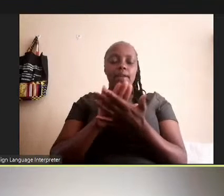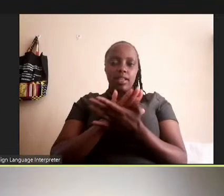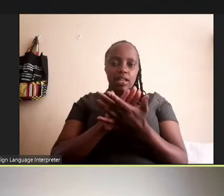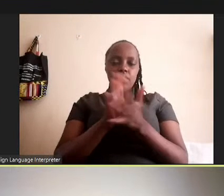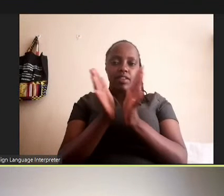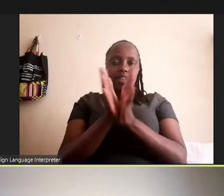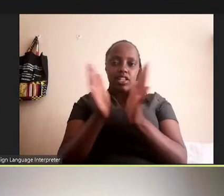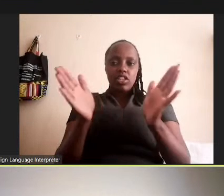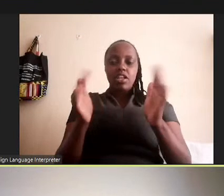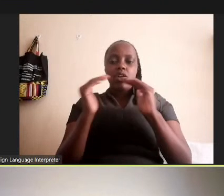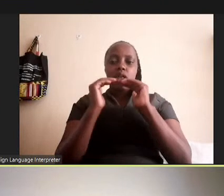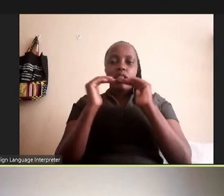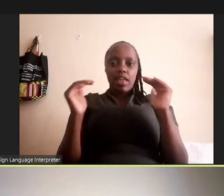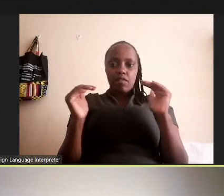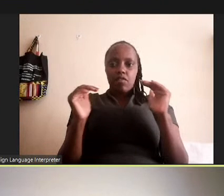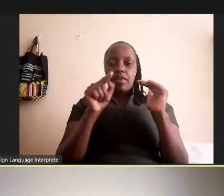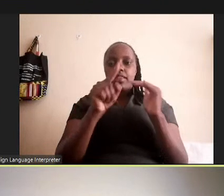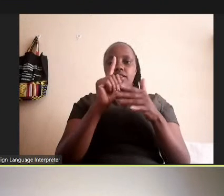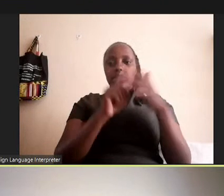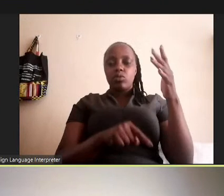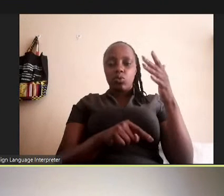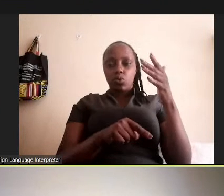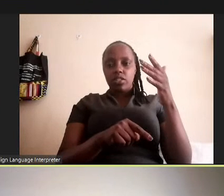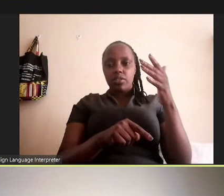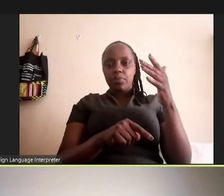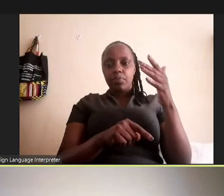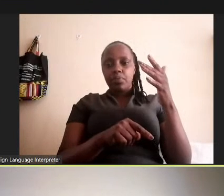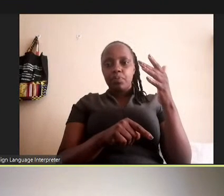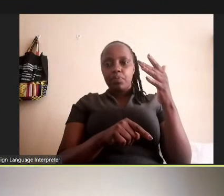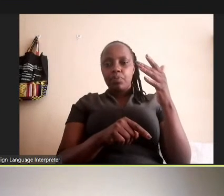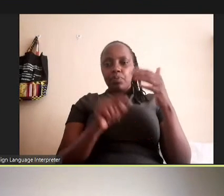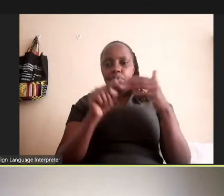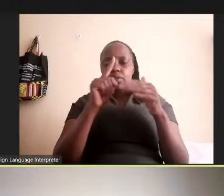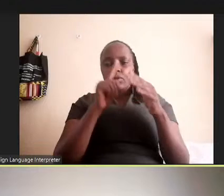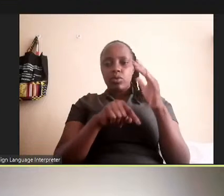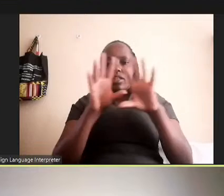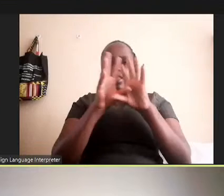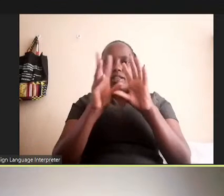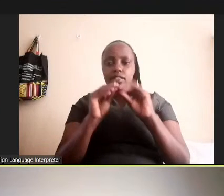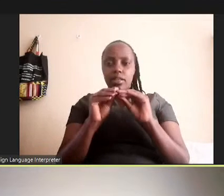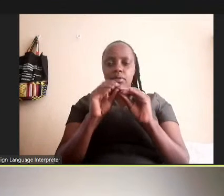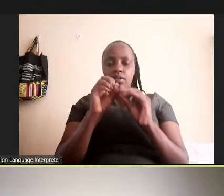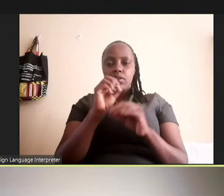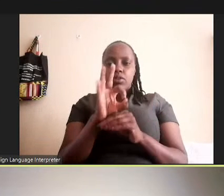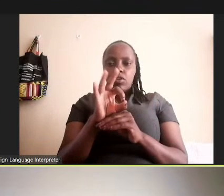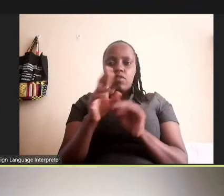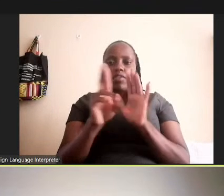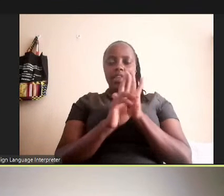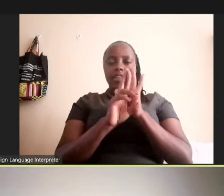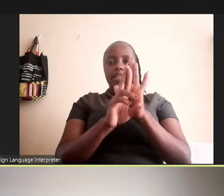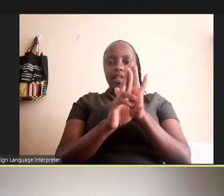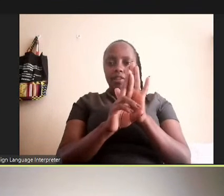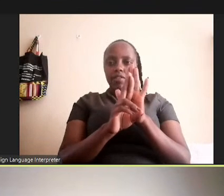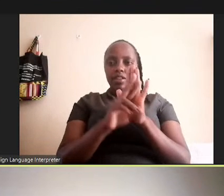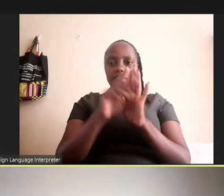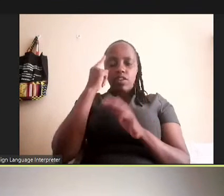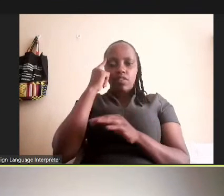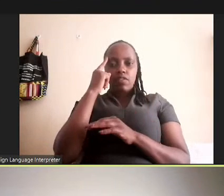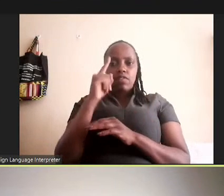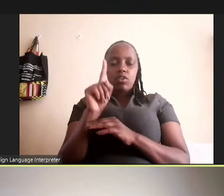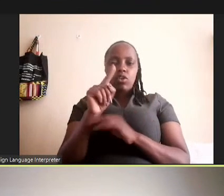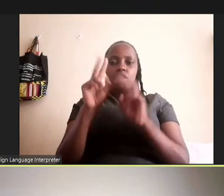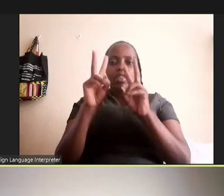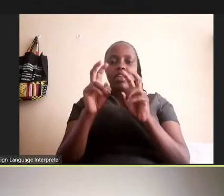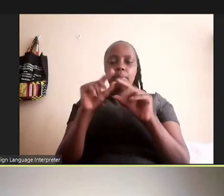level, that's what the summary of the terms of reference for the